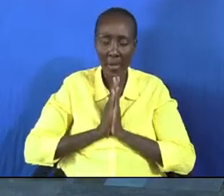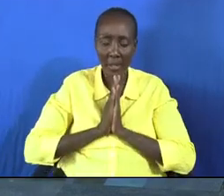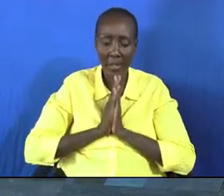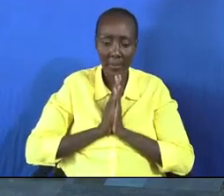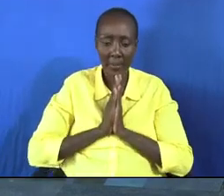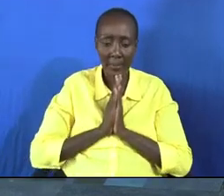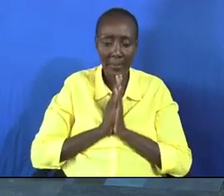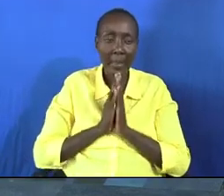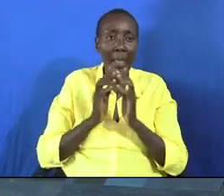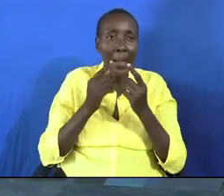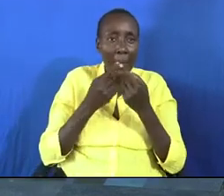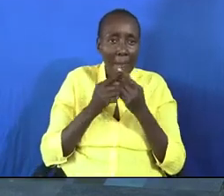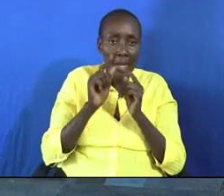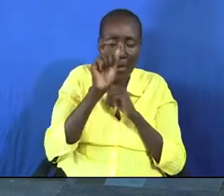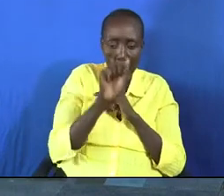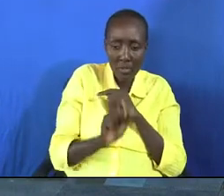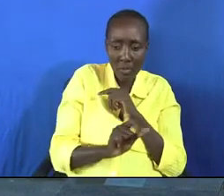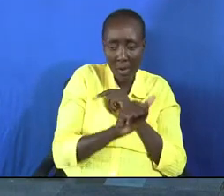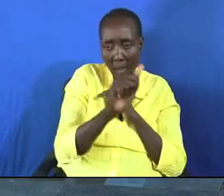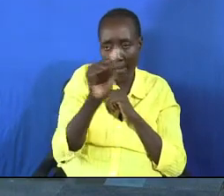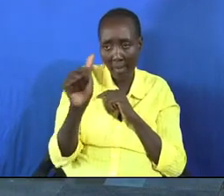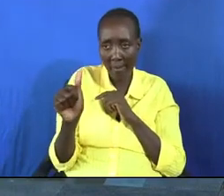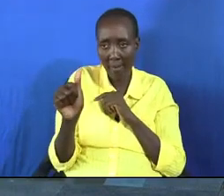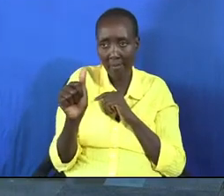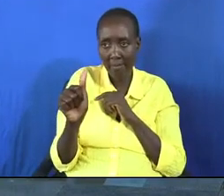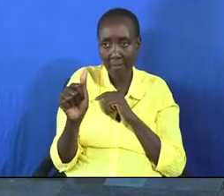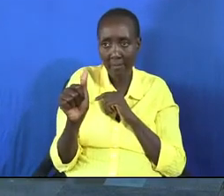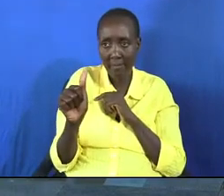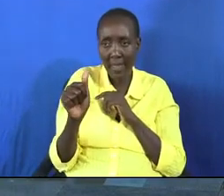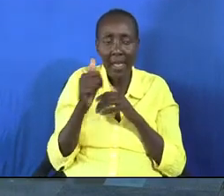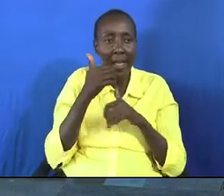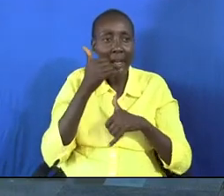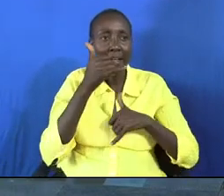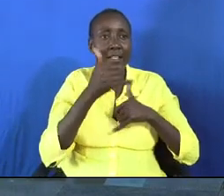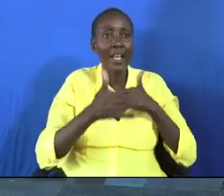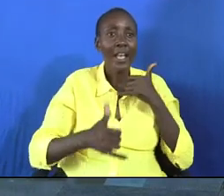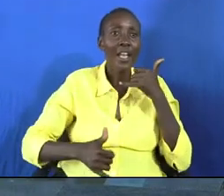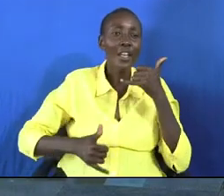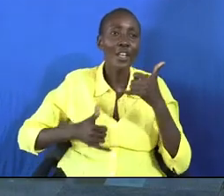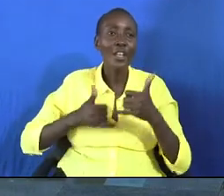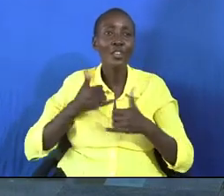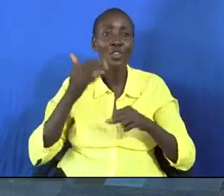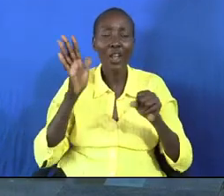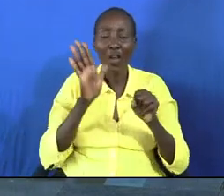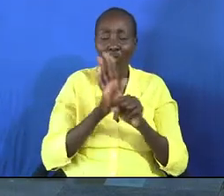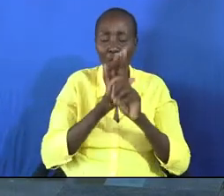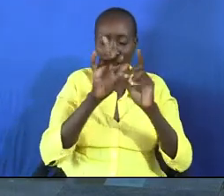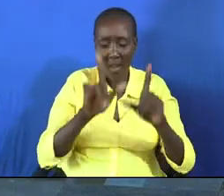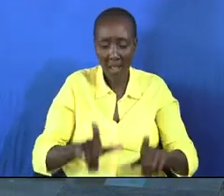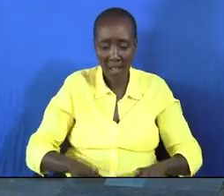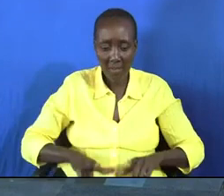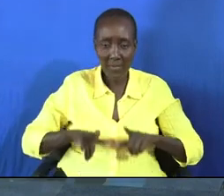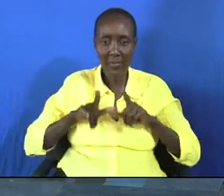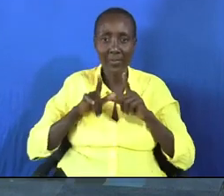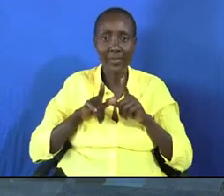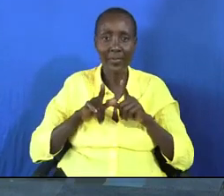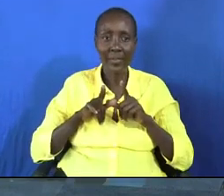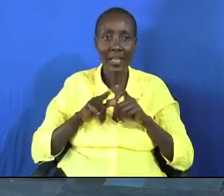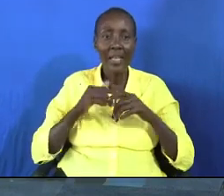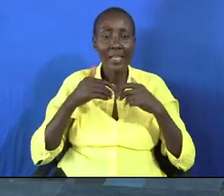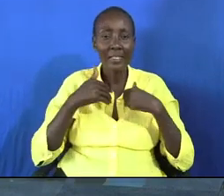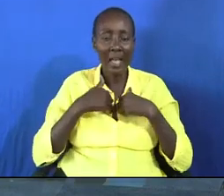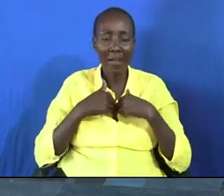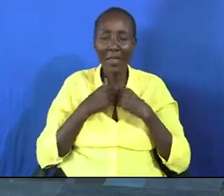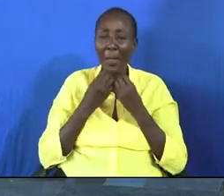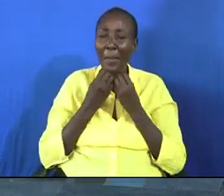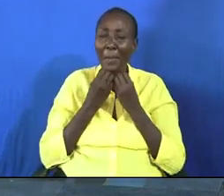find that other person is enjoying a full life, is having